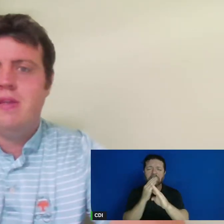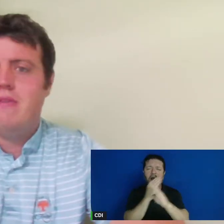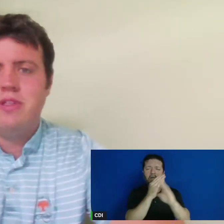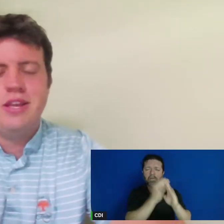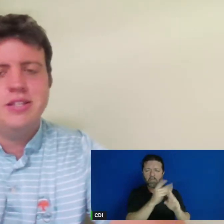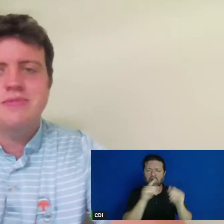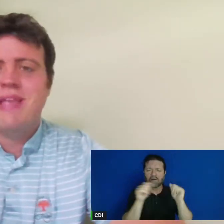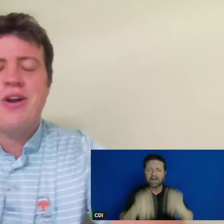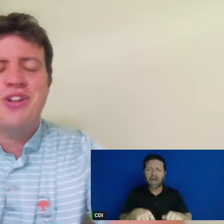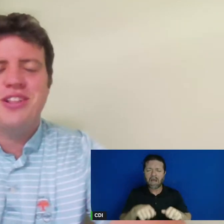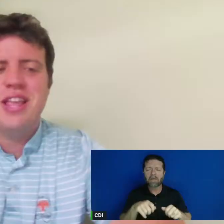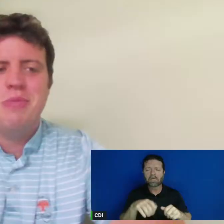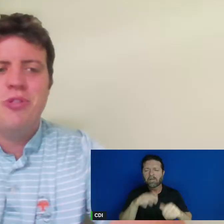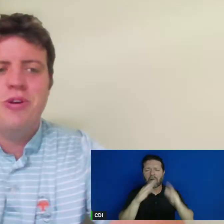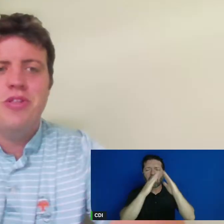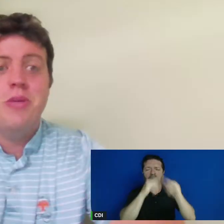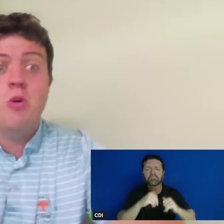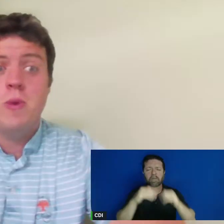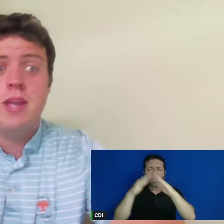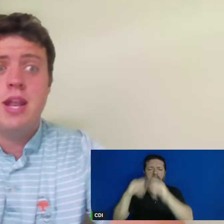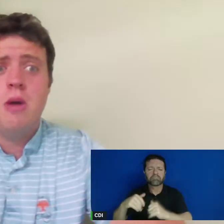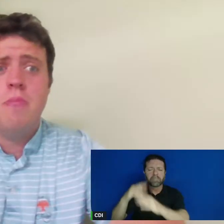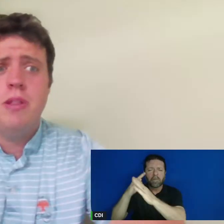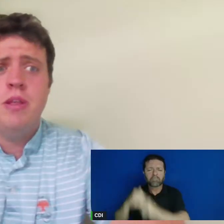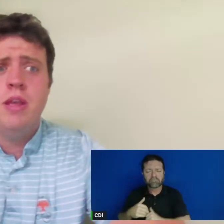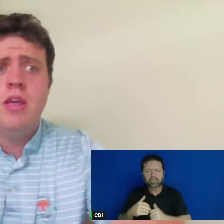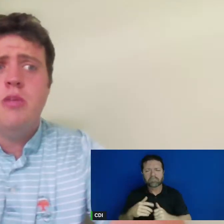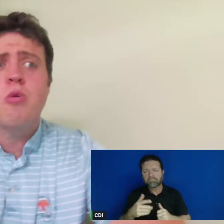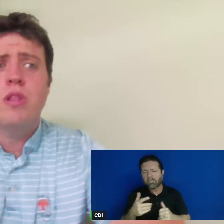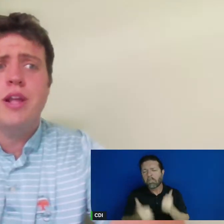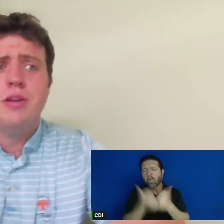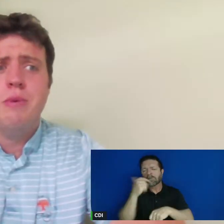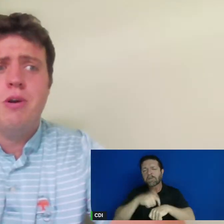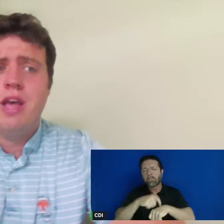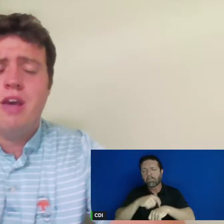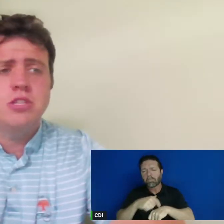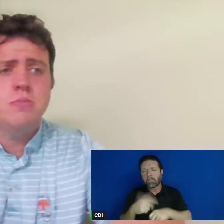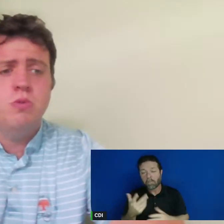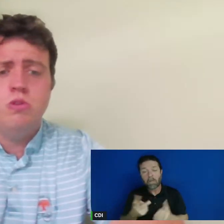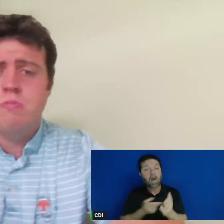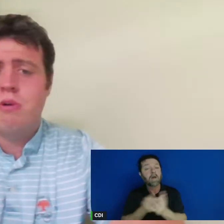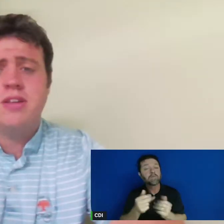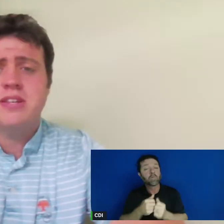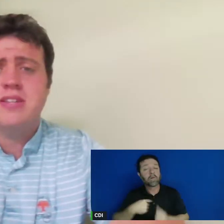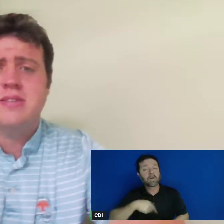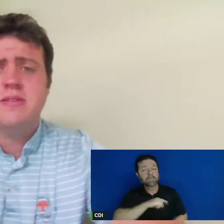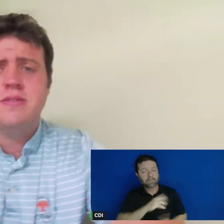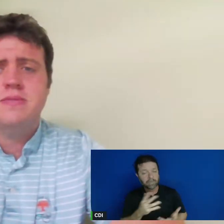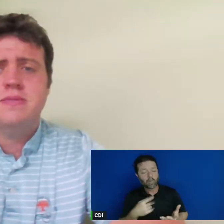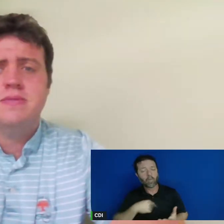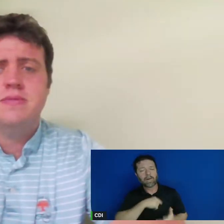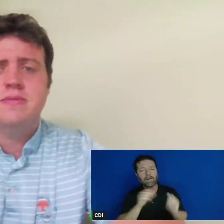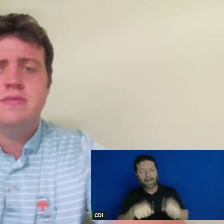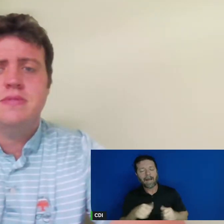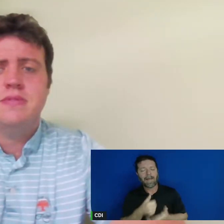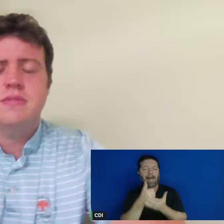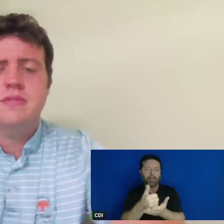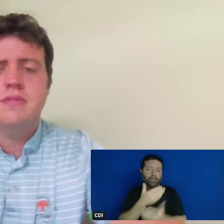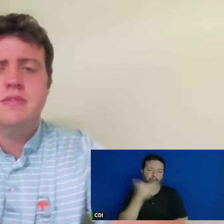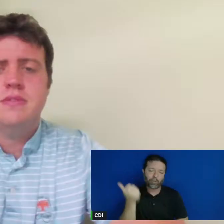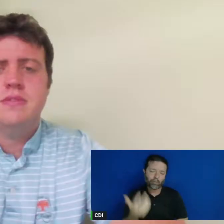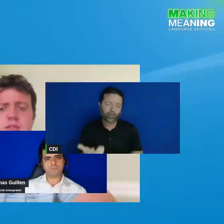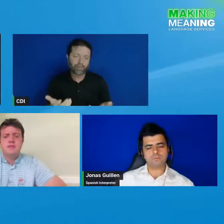that everything is out on the table, the more we can help and the more likely we are to have a smooth process.